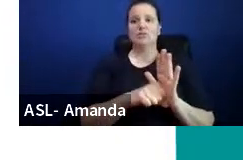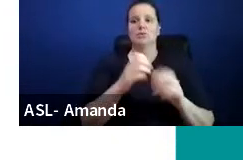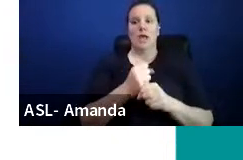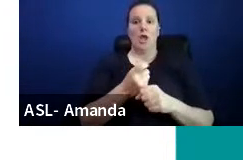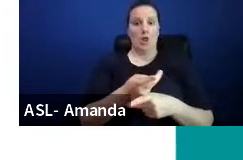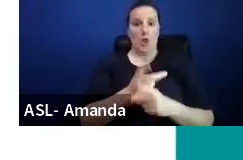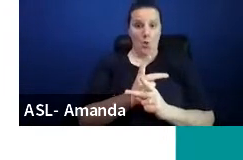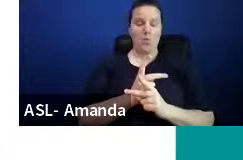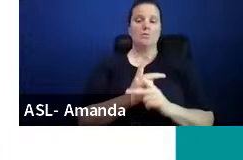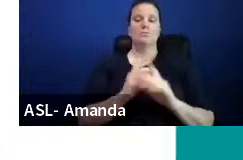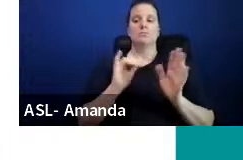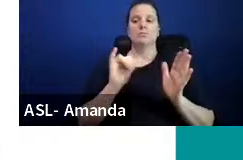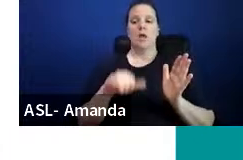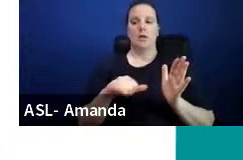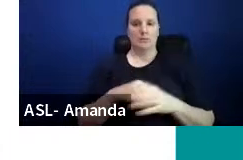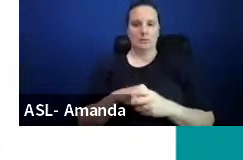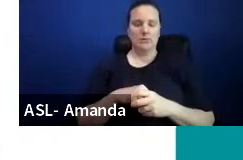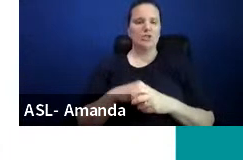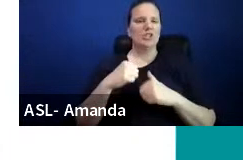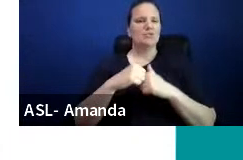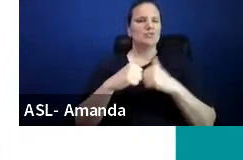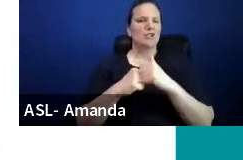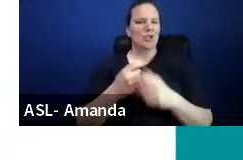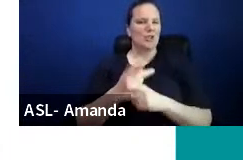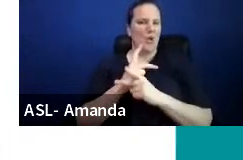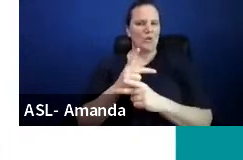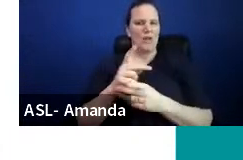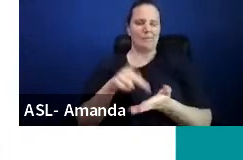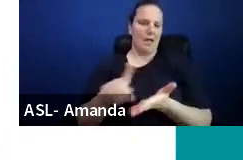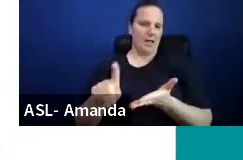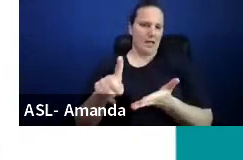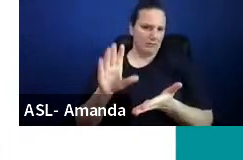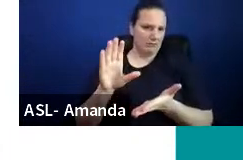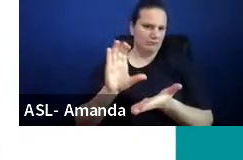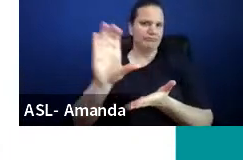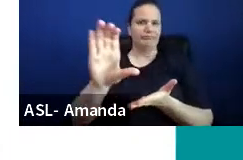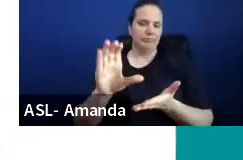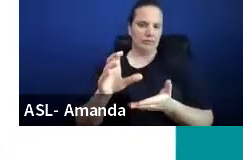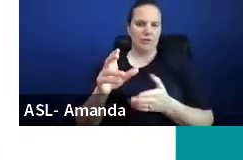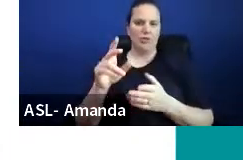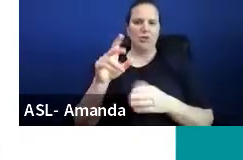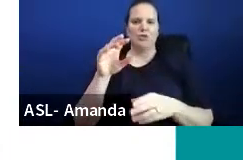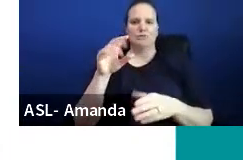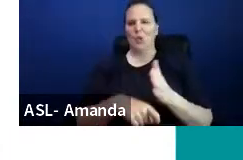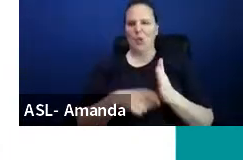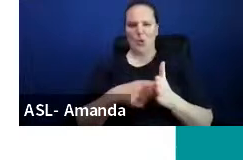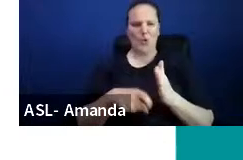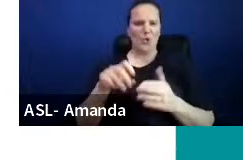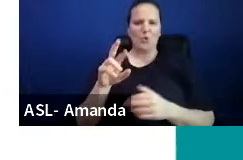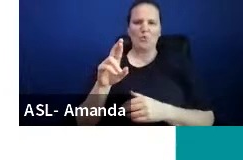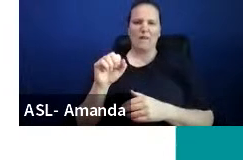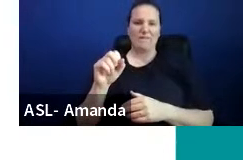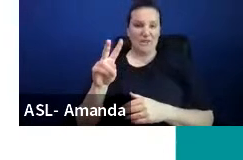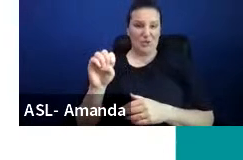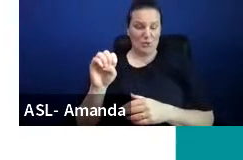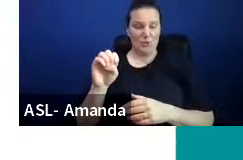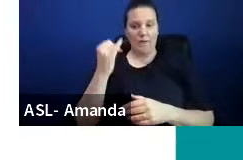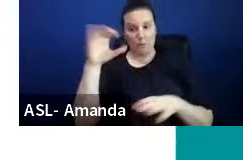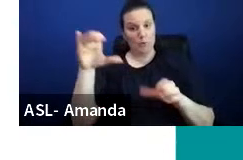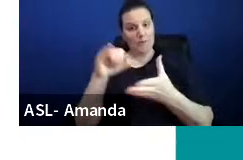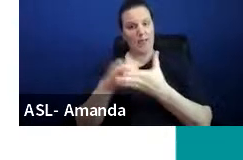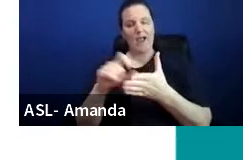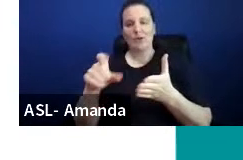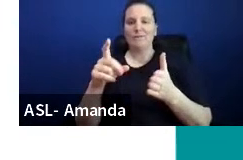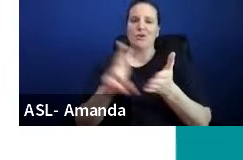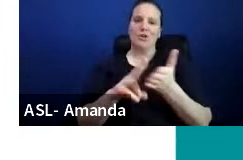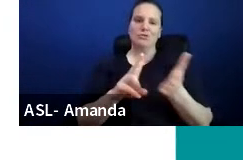loan and then a construction loan and then to pay it back via toll revenue. And when we do that, we have to have a contract. So